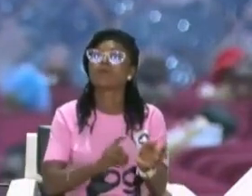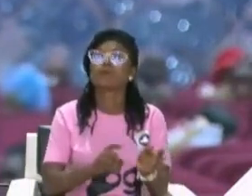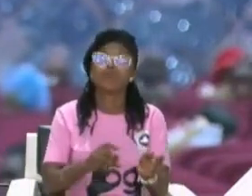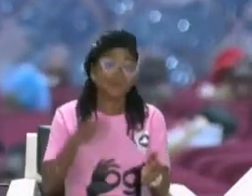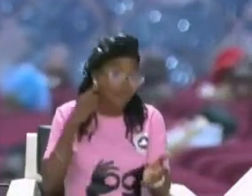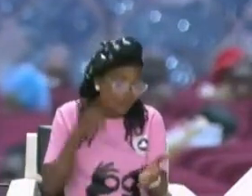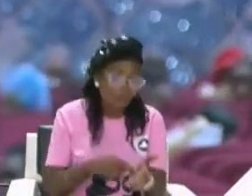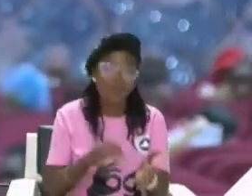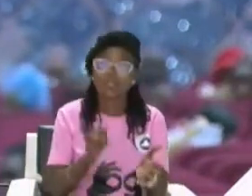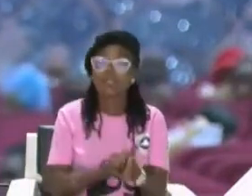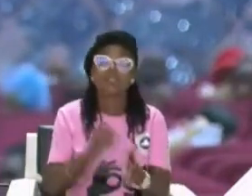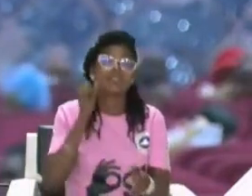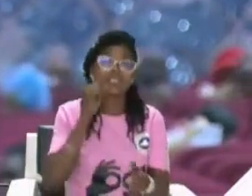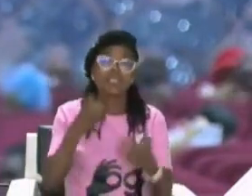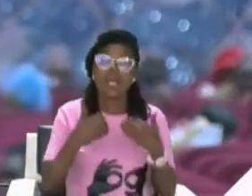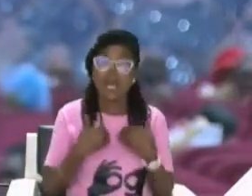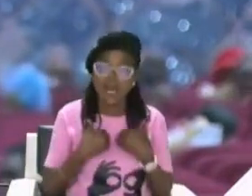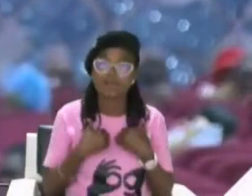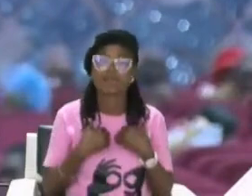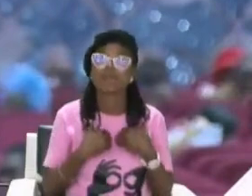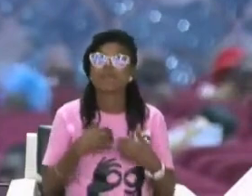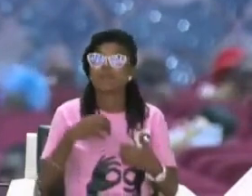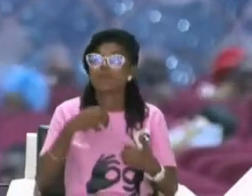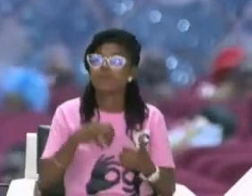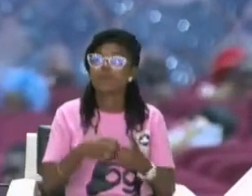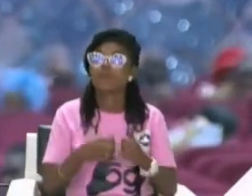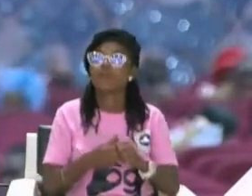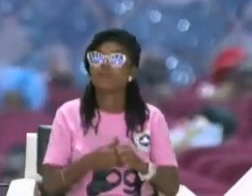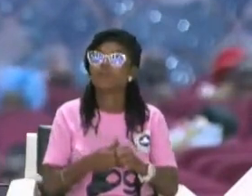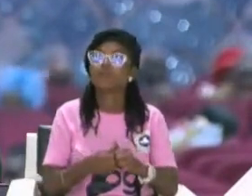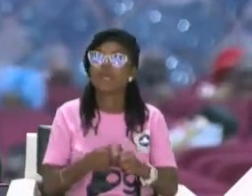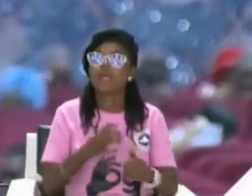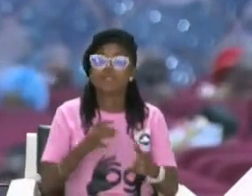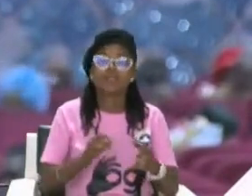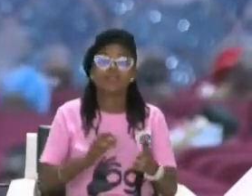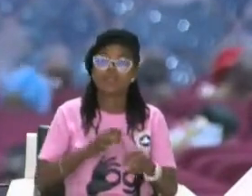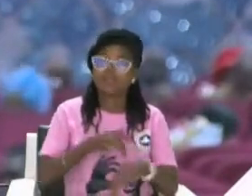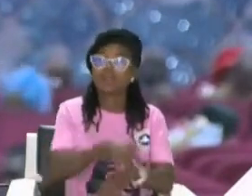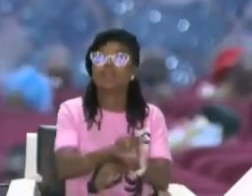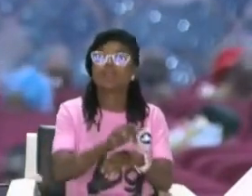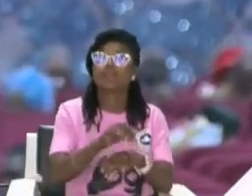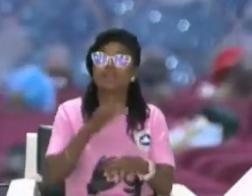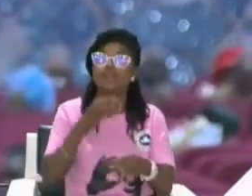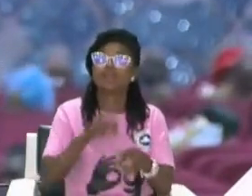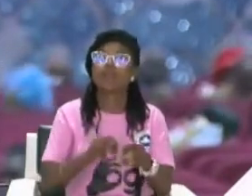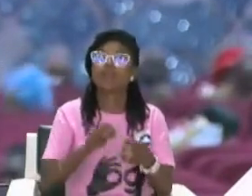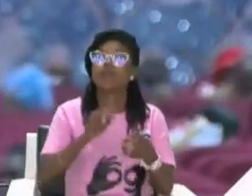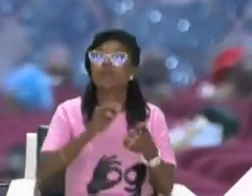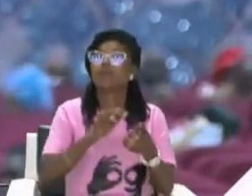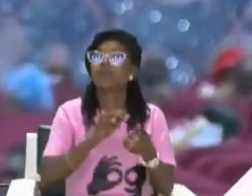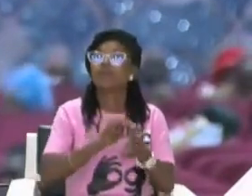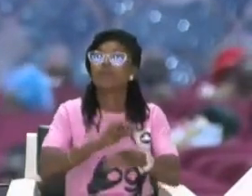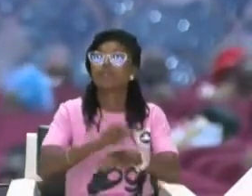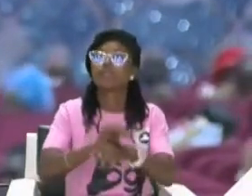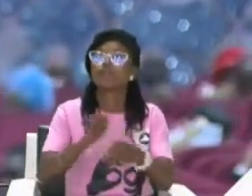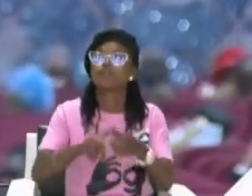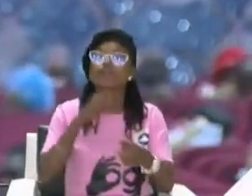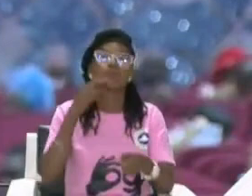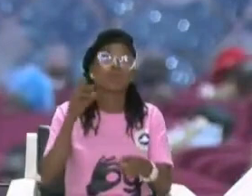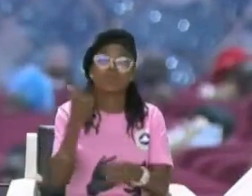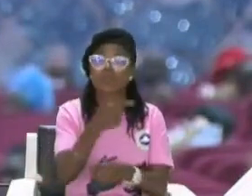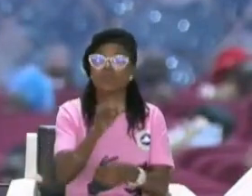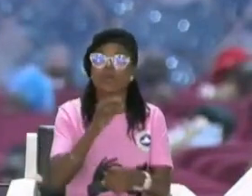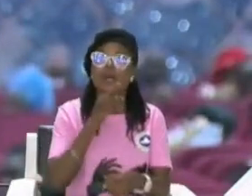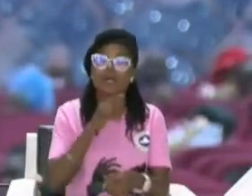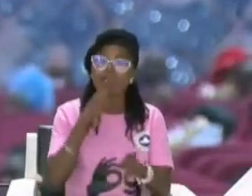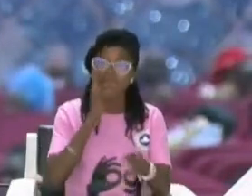erosive esophagitis. She sent an email to Daddy Gio asking for prayers, and she got a response